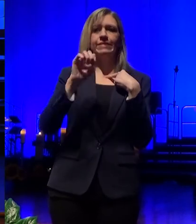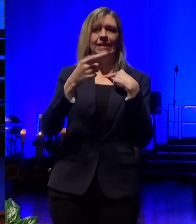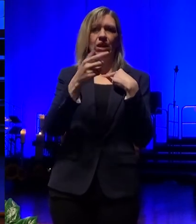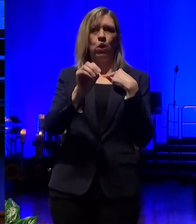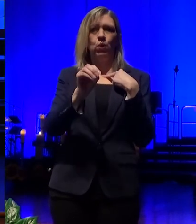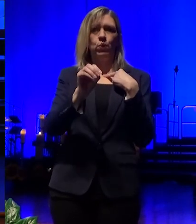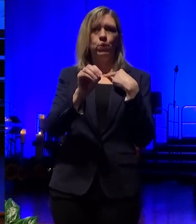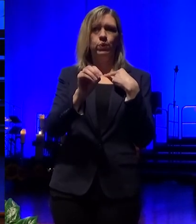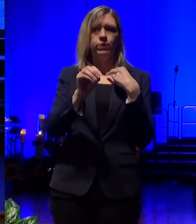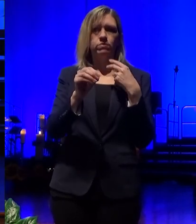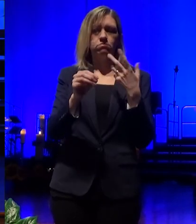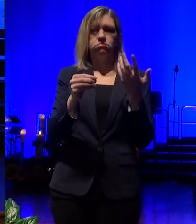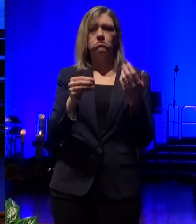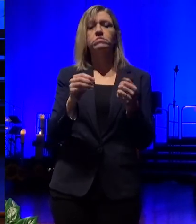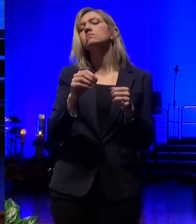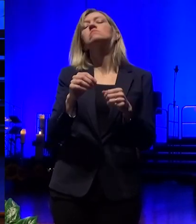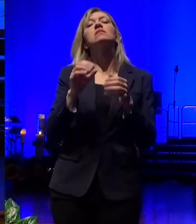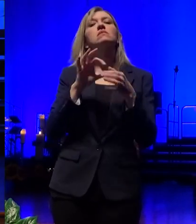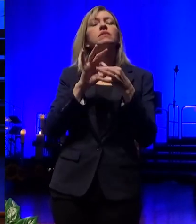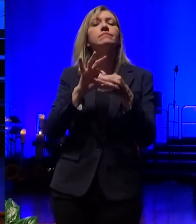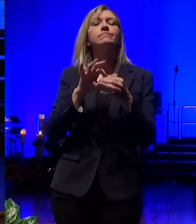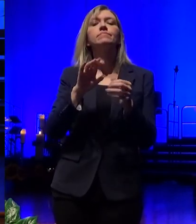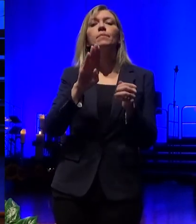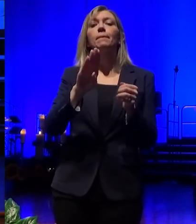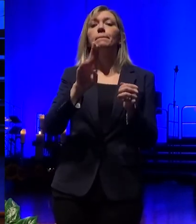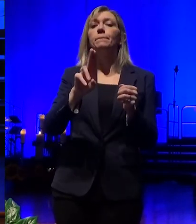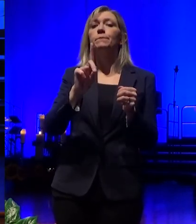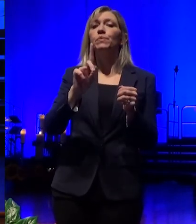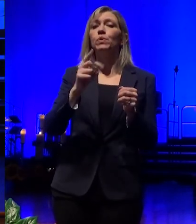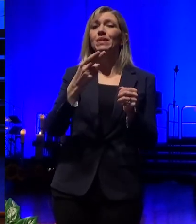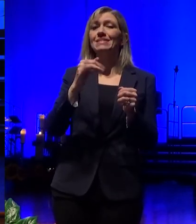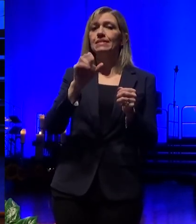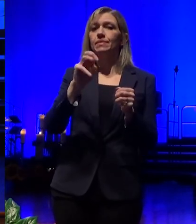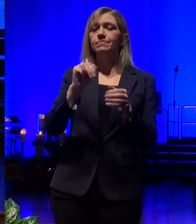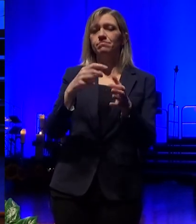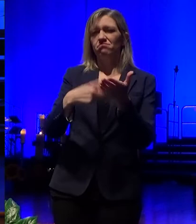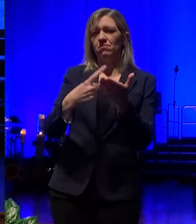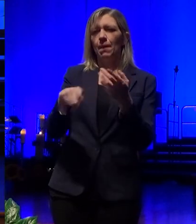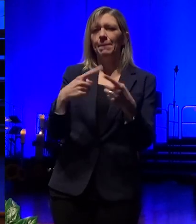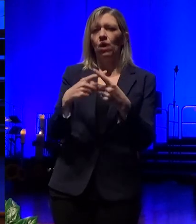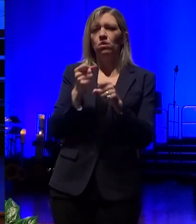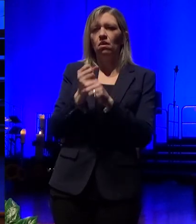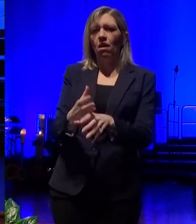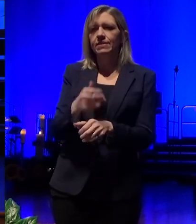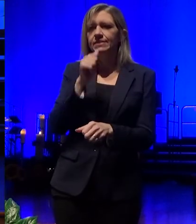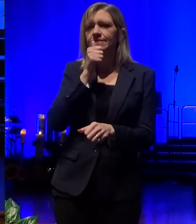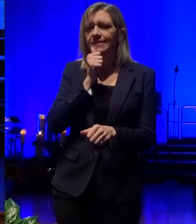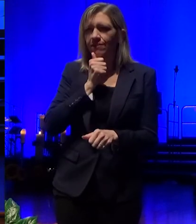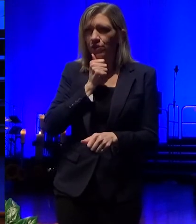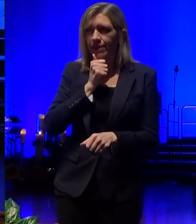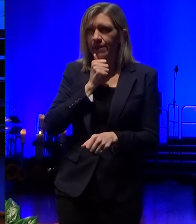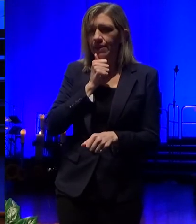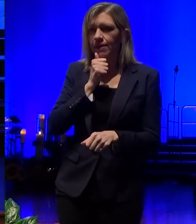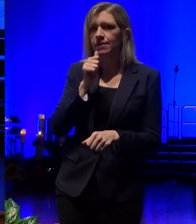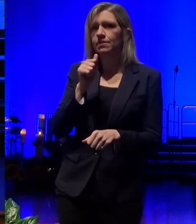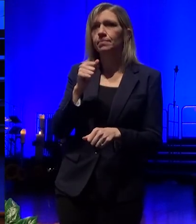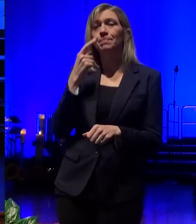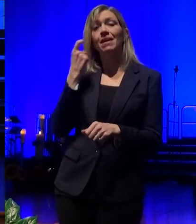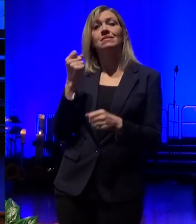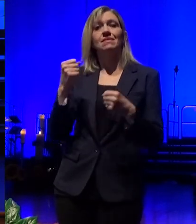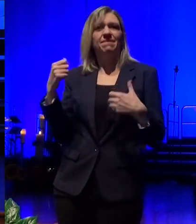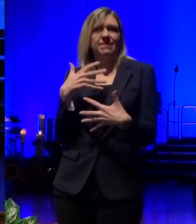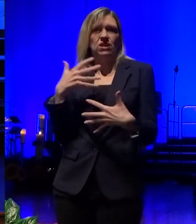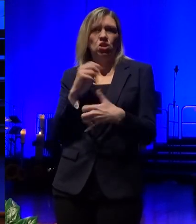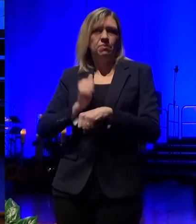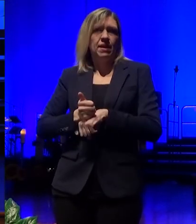It's attachment, which Buddhism talks about causes suffering. And the reason it causes suffering is because it's born